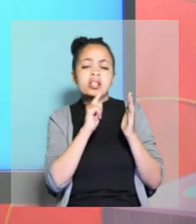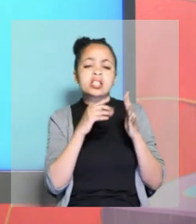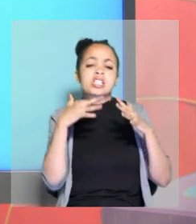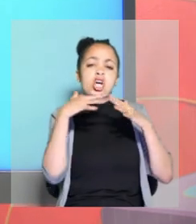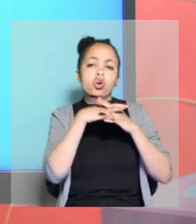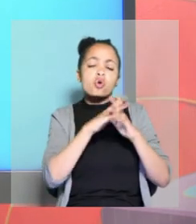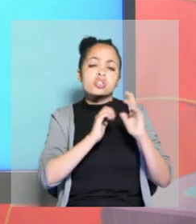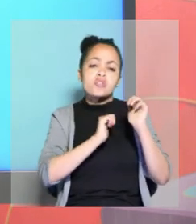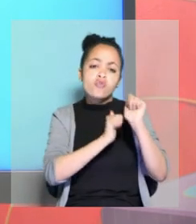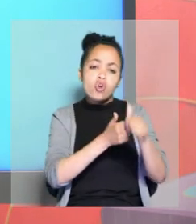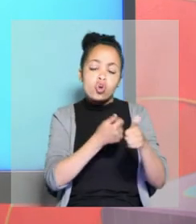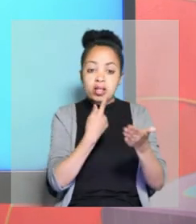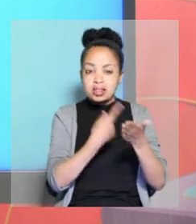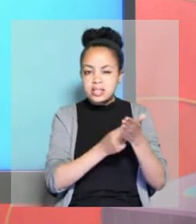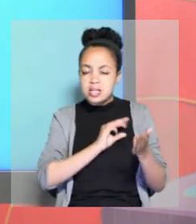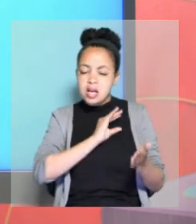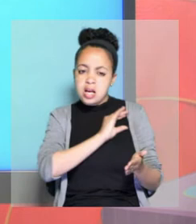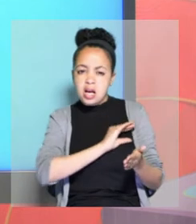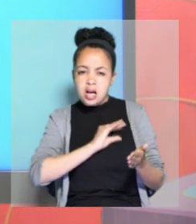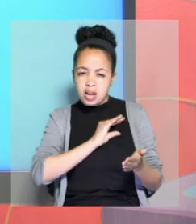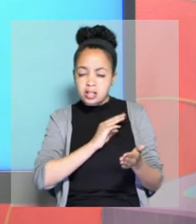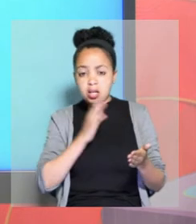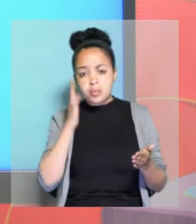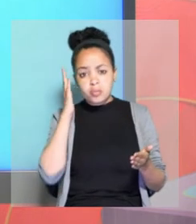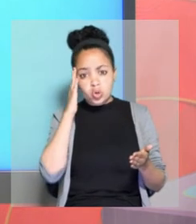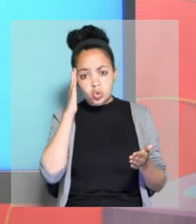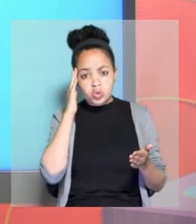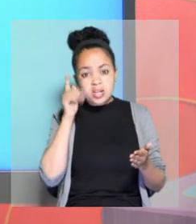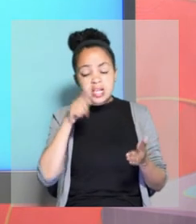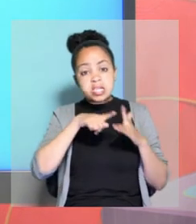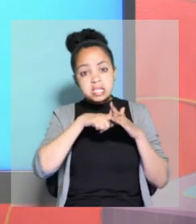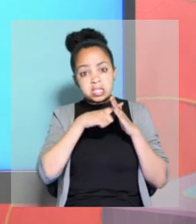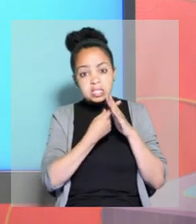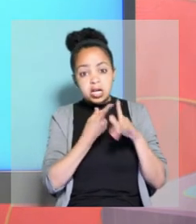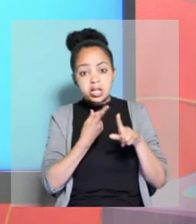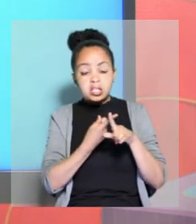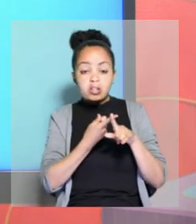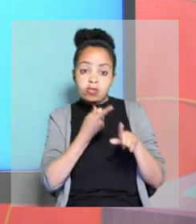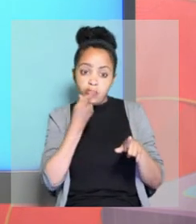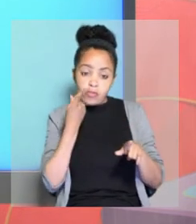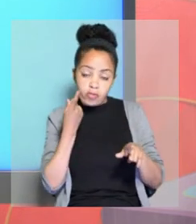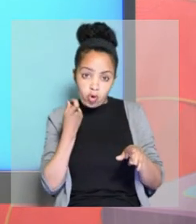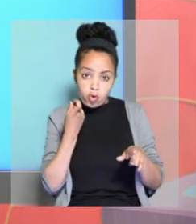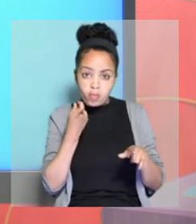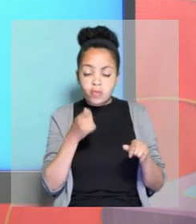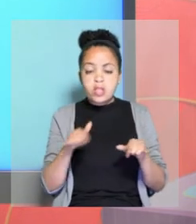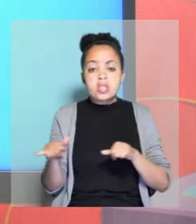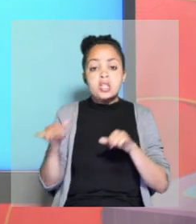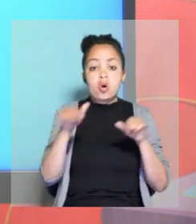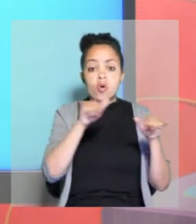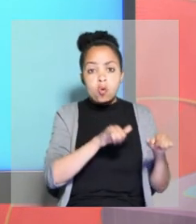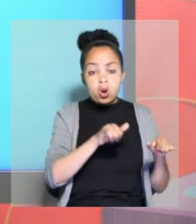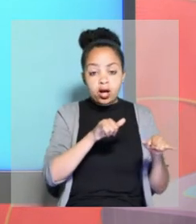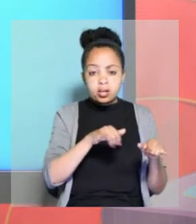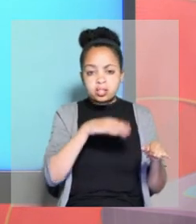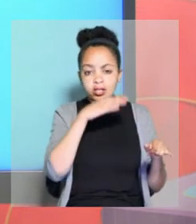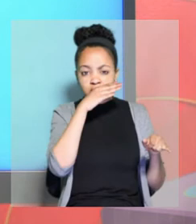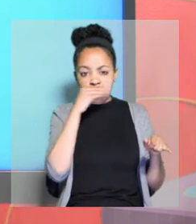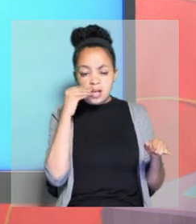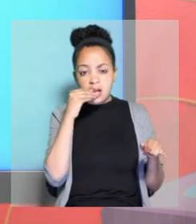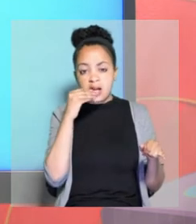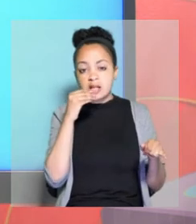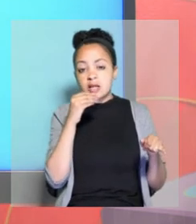cross following this character. Be sure that he starts from that of homozygous dominant in this side